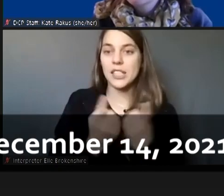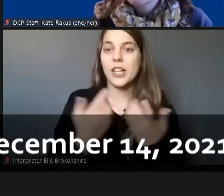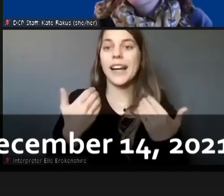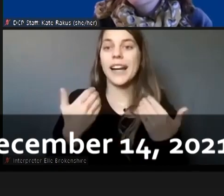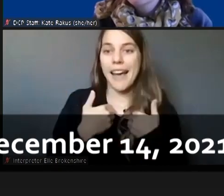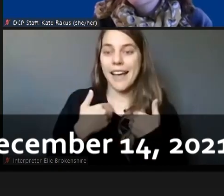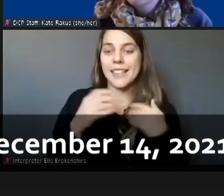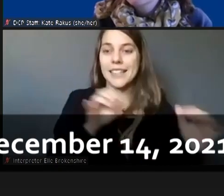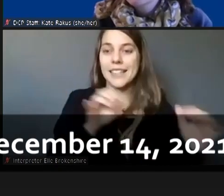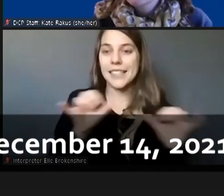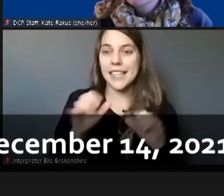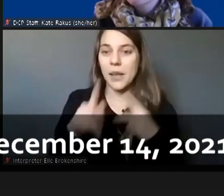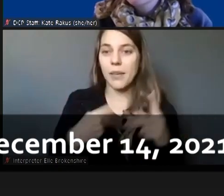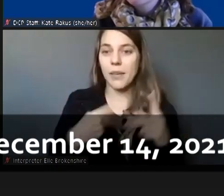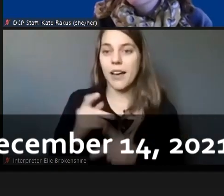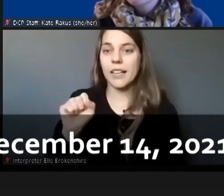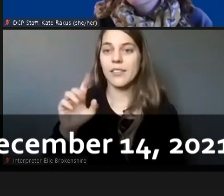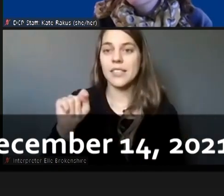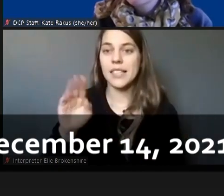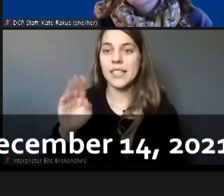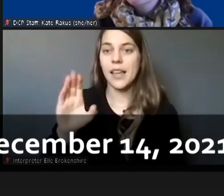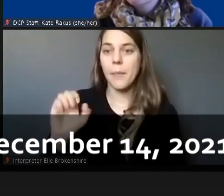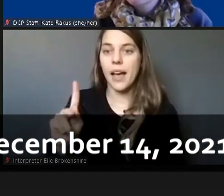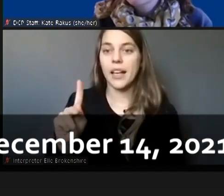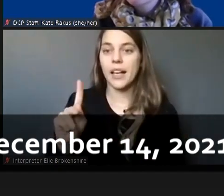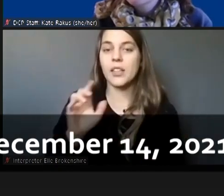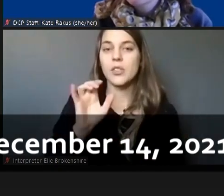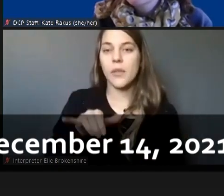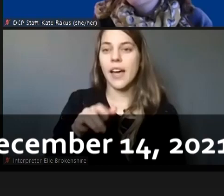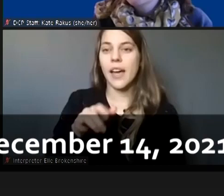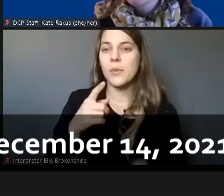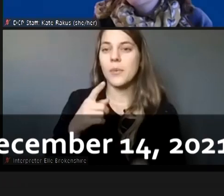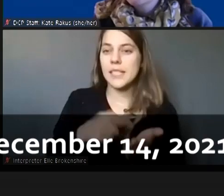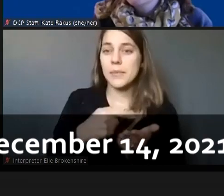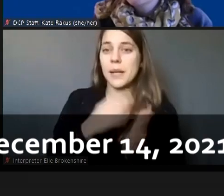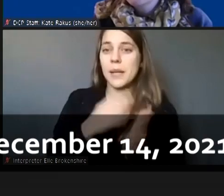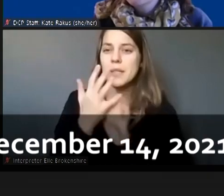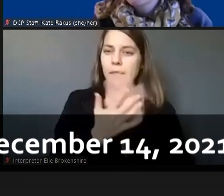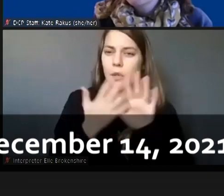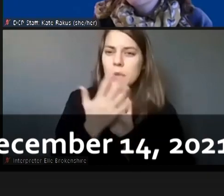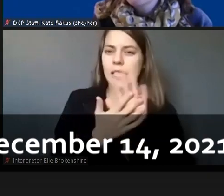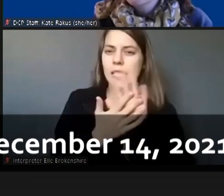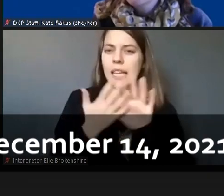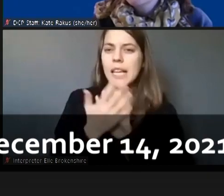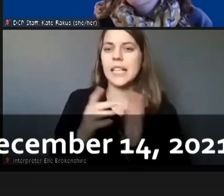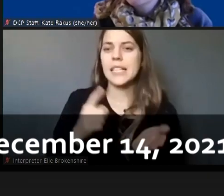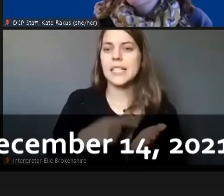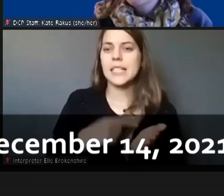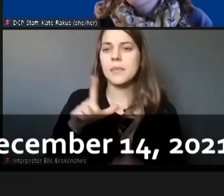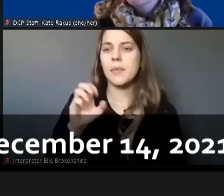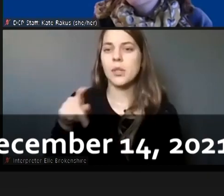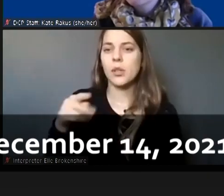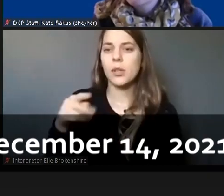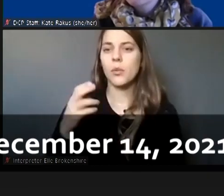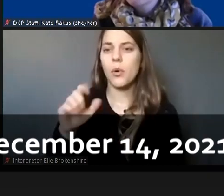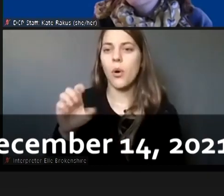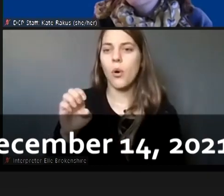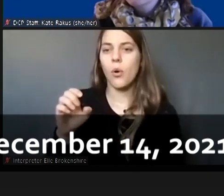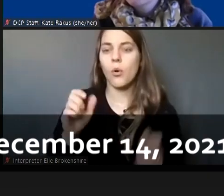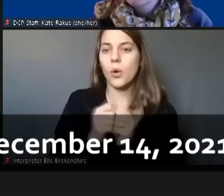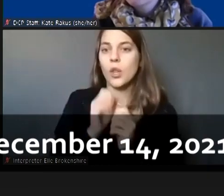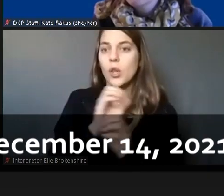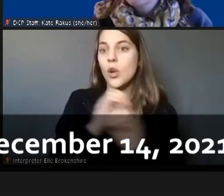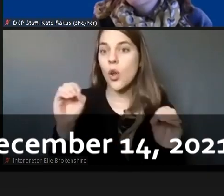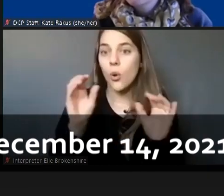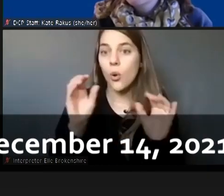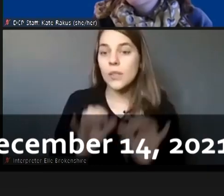same kind of way. So it created a sometimes confusing and sometimes even created a loophole where there weren't any standards for fences